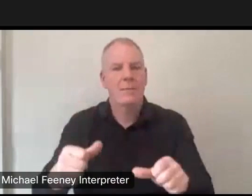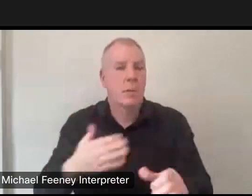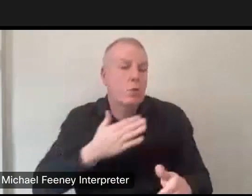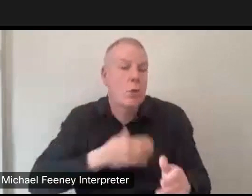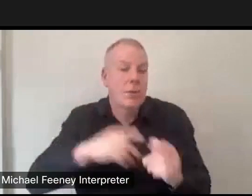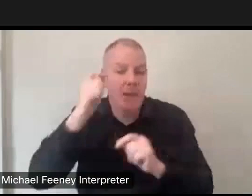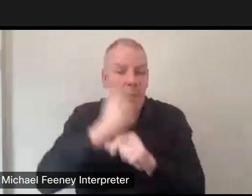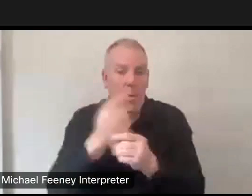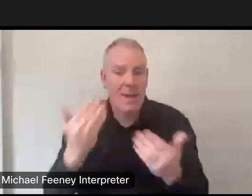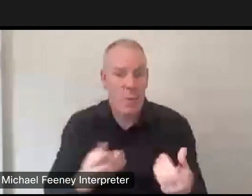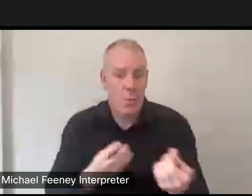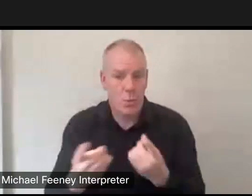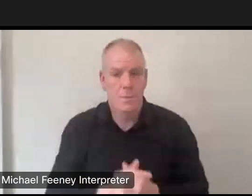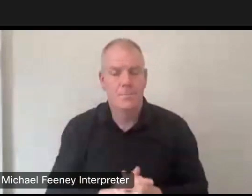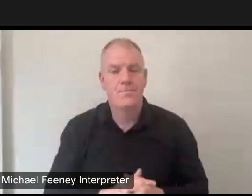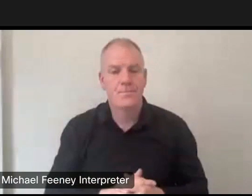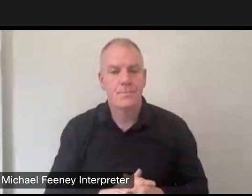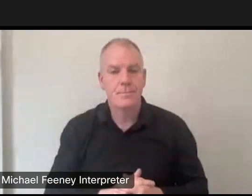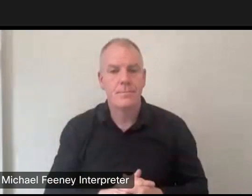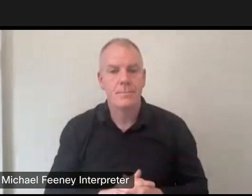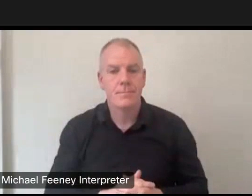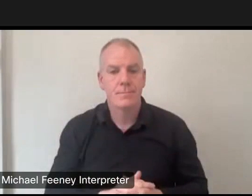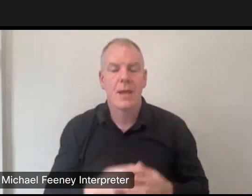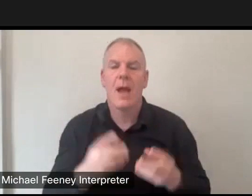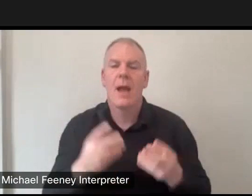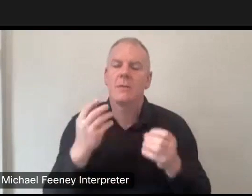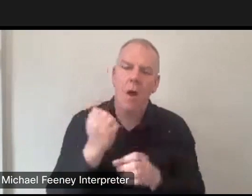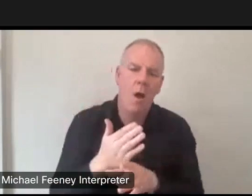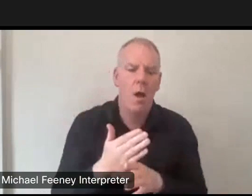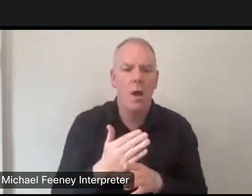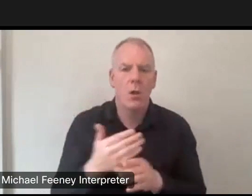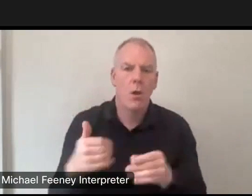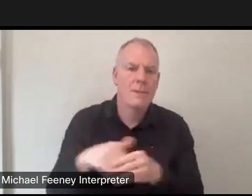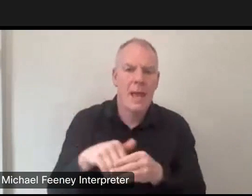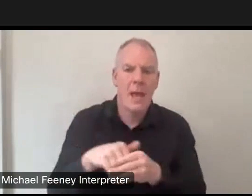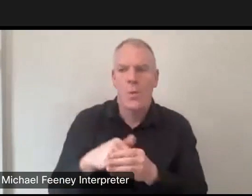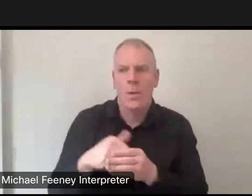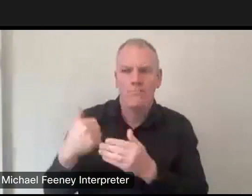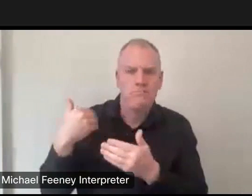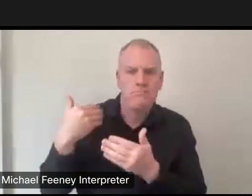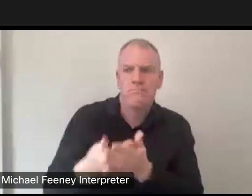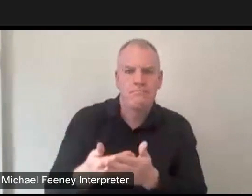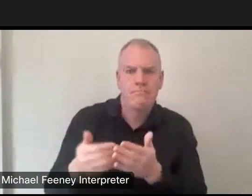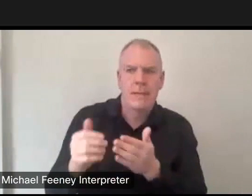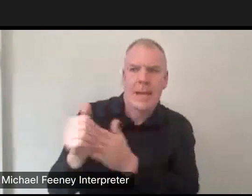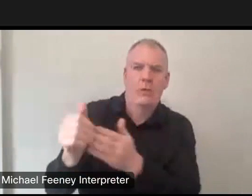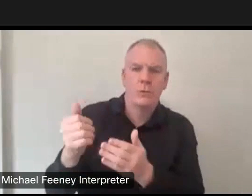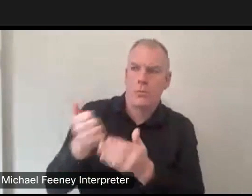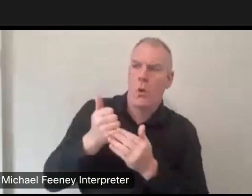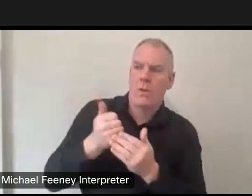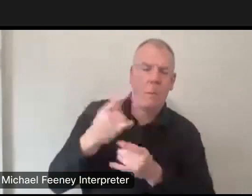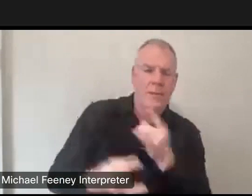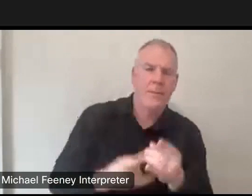moment. And certainly our regulators have been very supportive in terms of, you know, there won't be